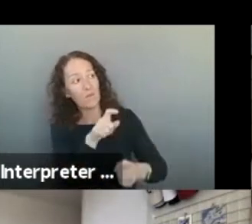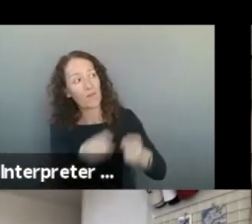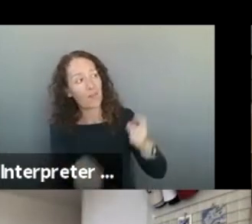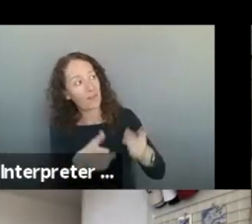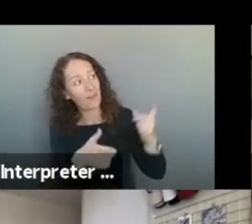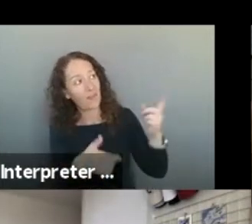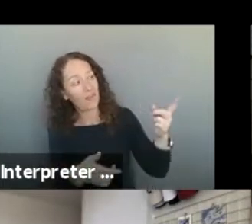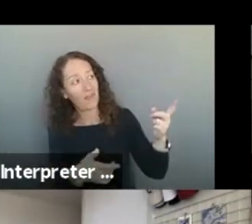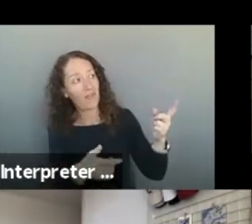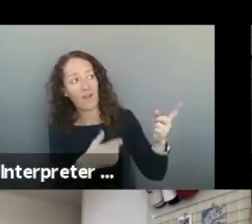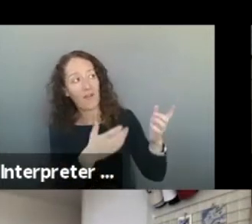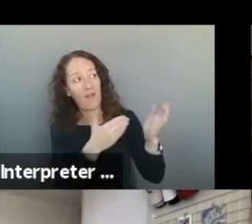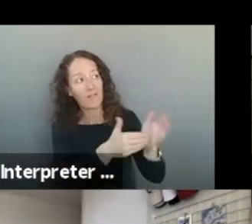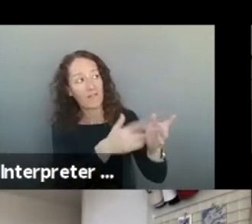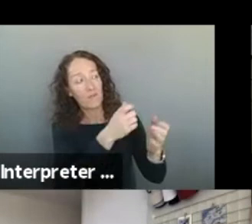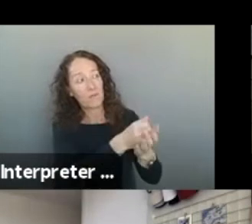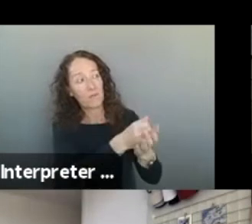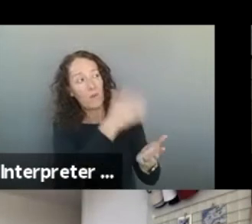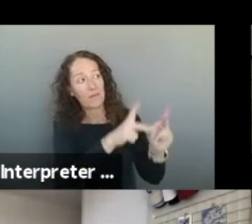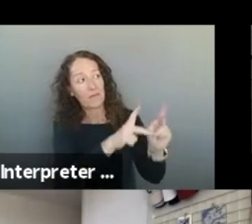on wealthy funders?